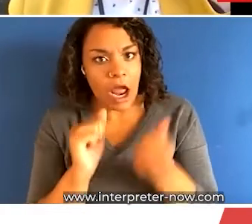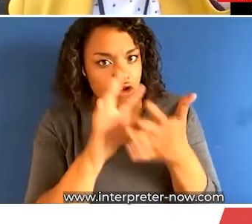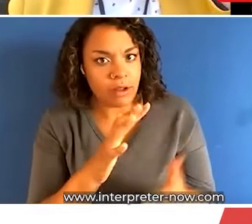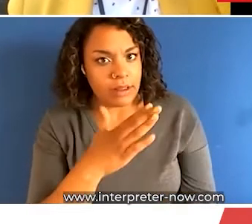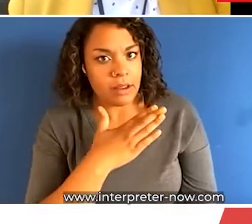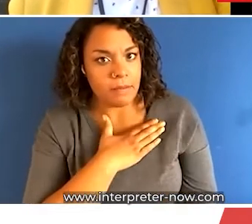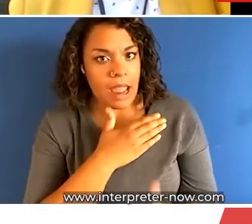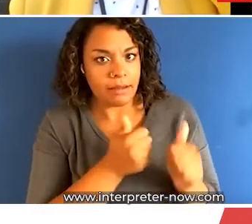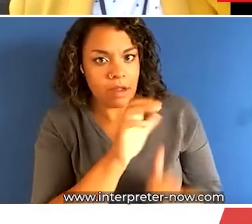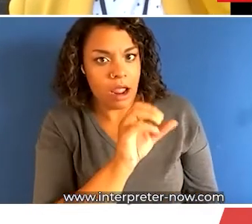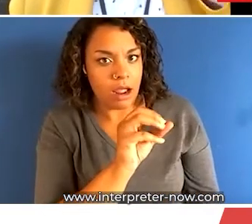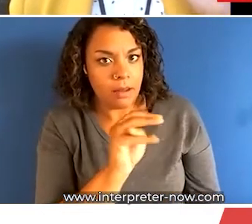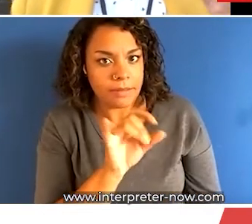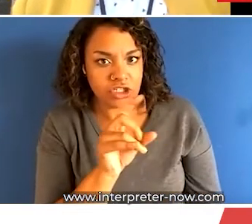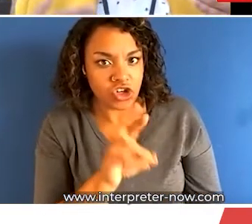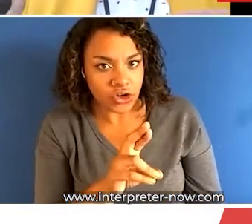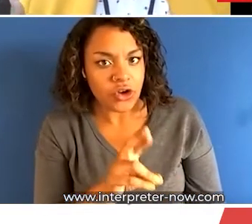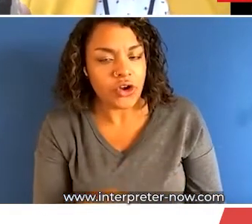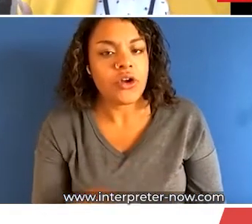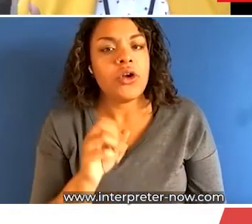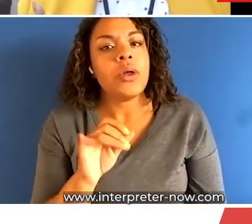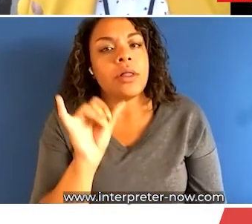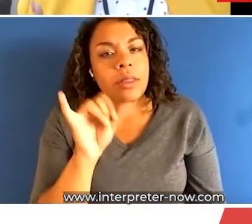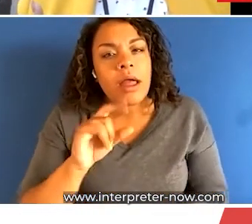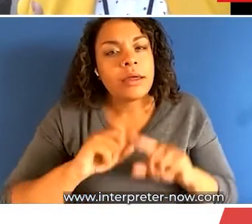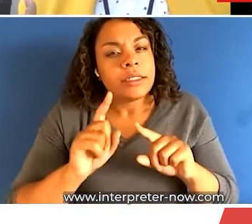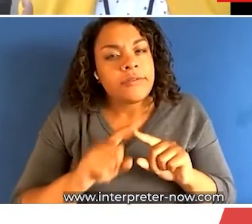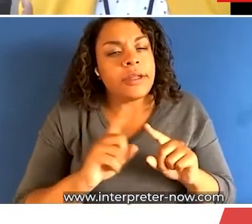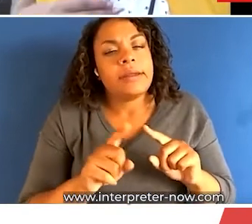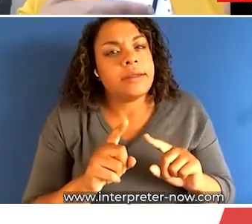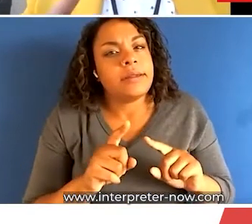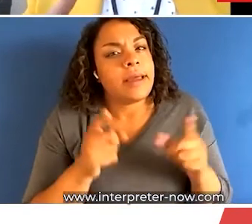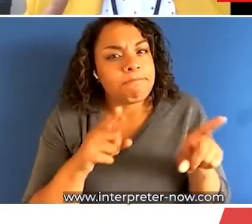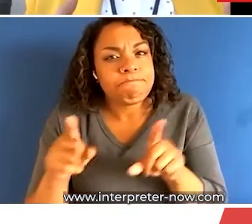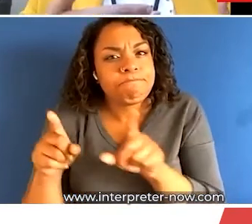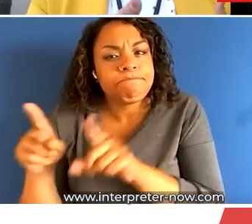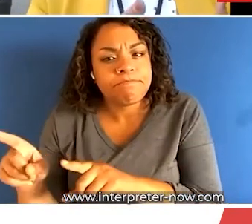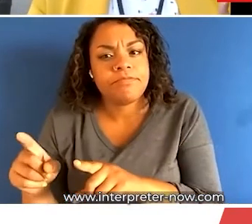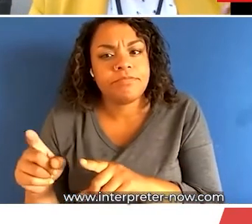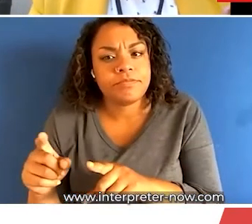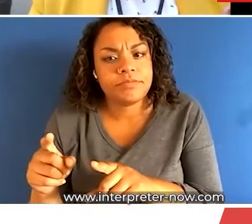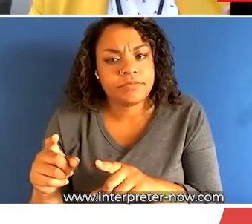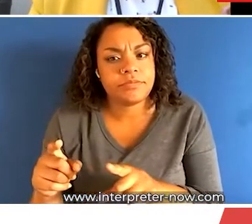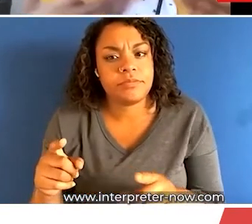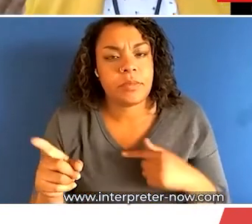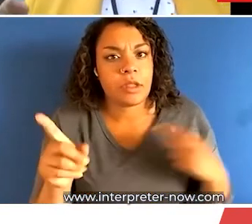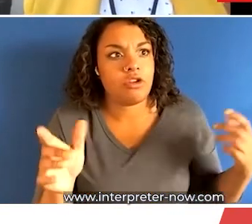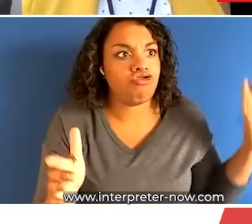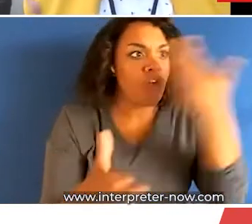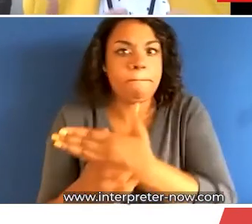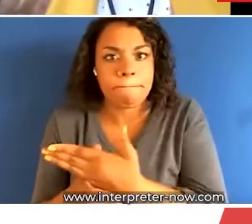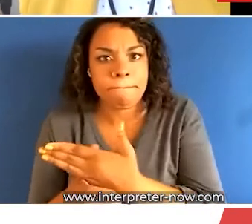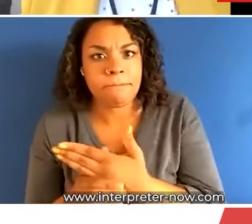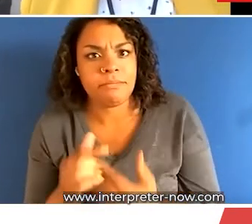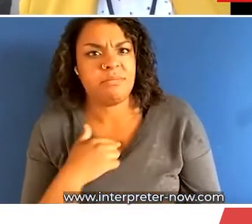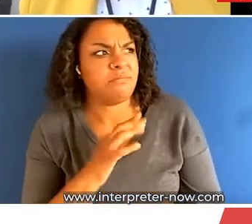fellow commissioner. And so, you know, there was just instances where it would be just like jumping in. And I'm like, I